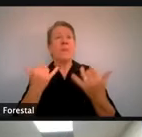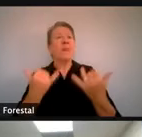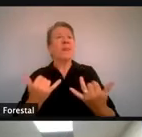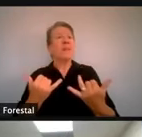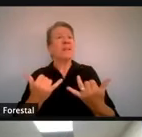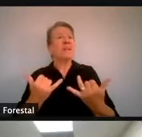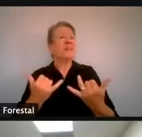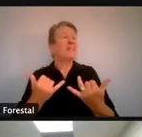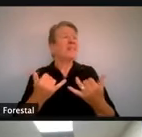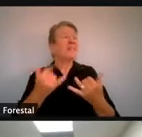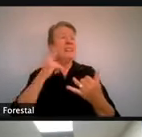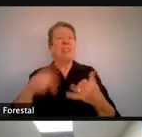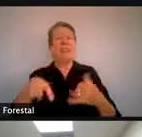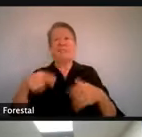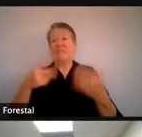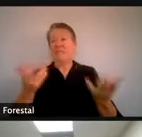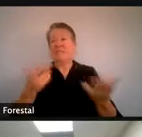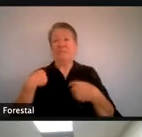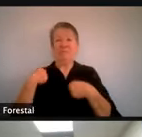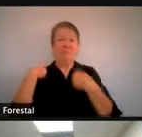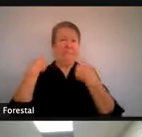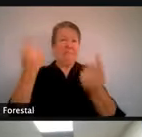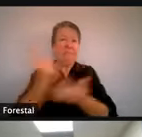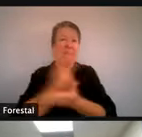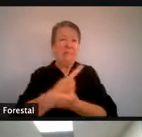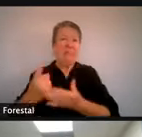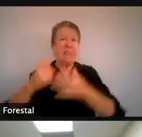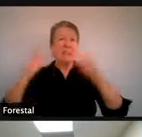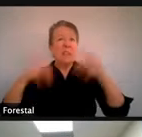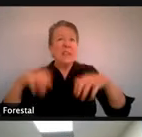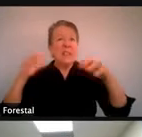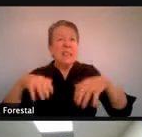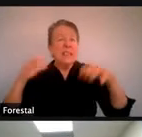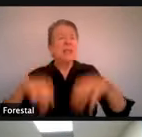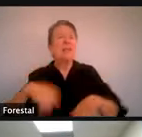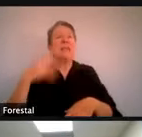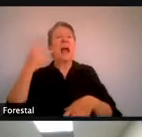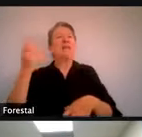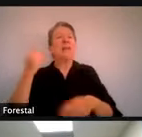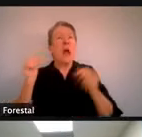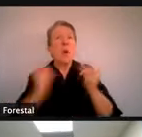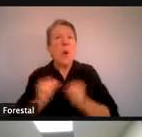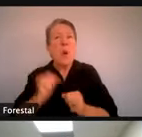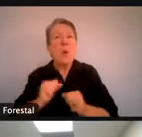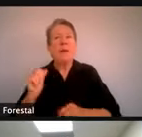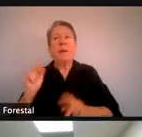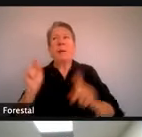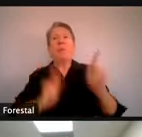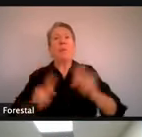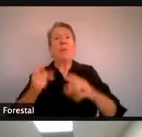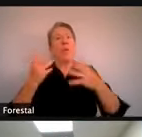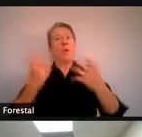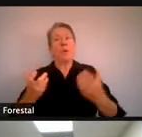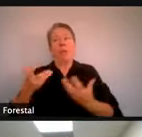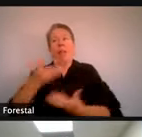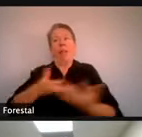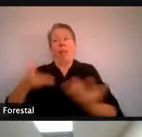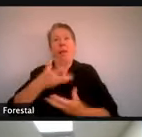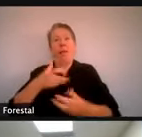freezing. People still want to get together with their loved ones, and you mentioned that with weather like this, people still can't be gathering indoors,